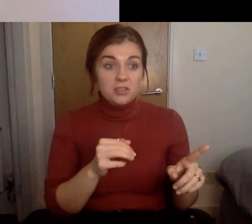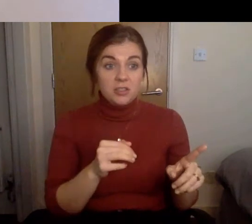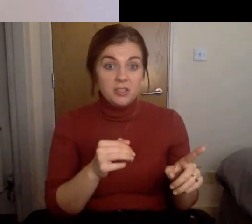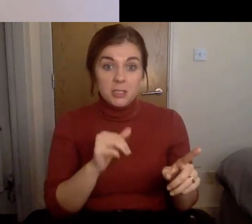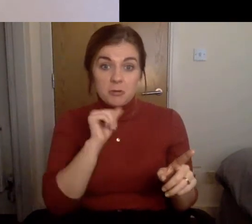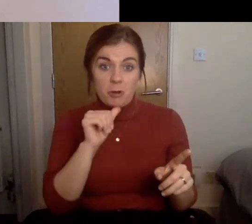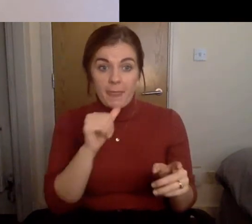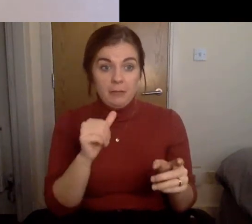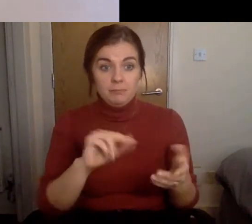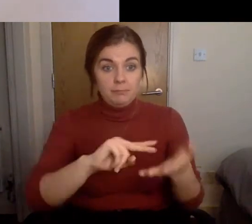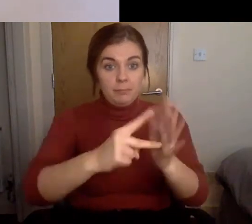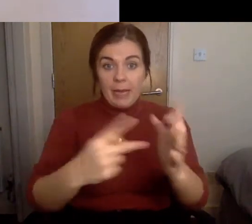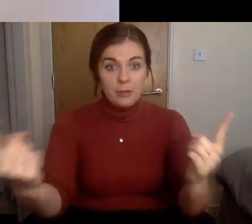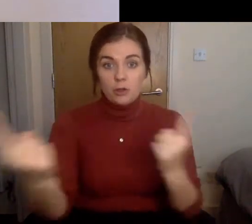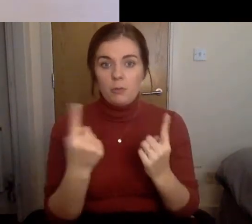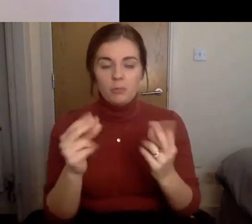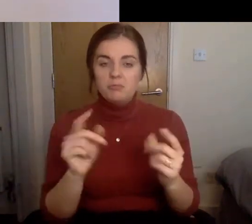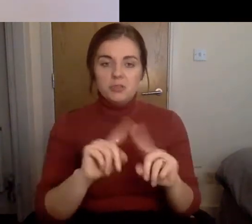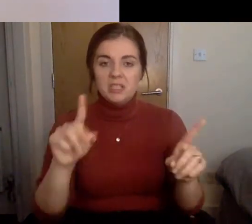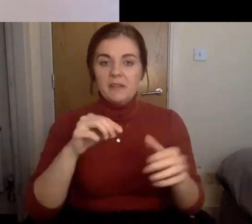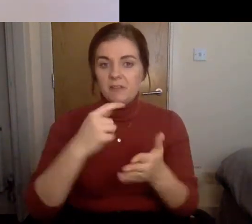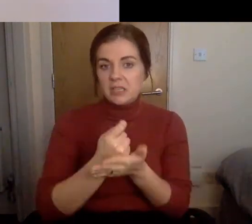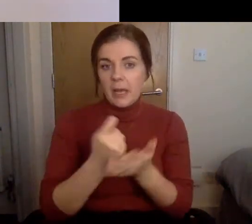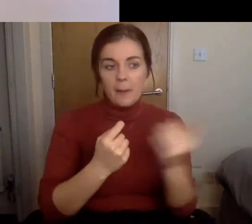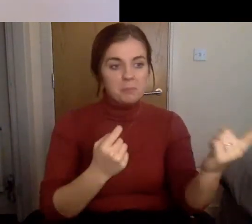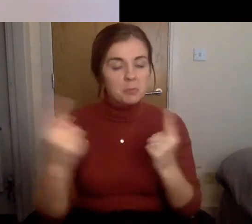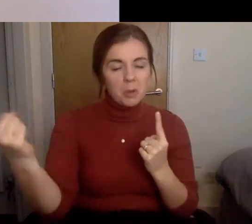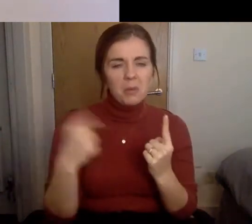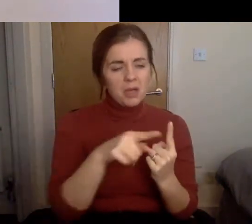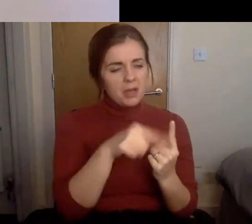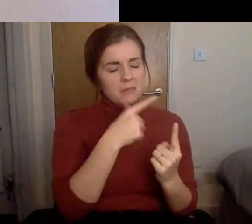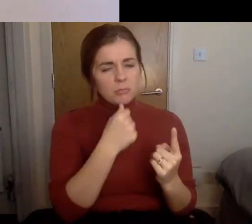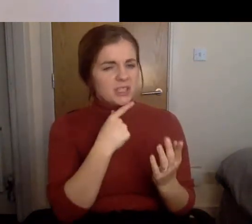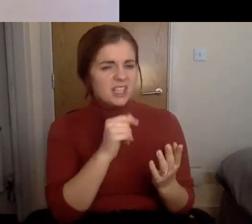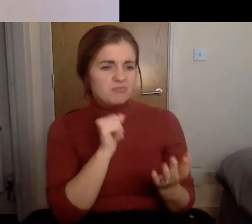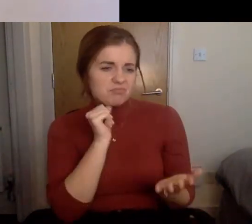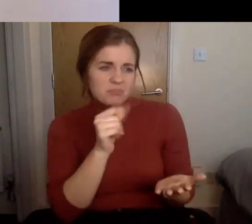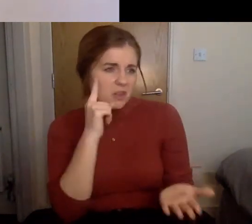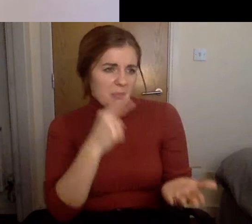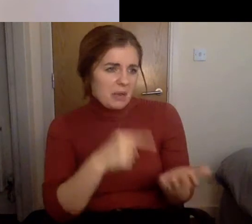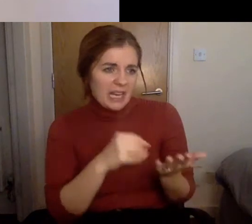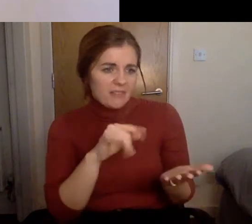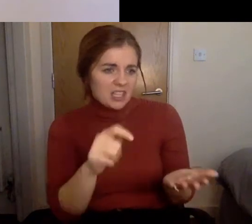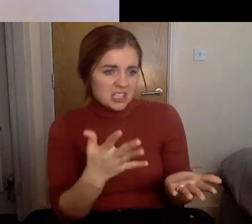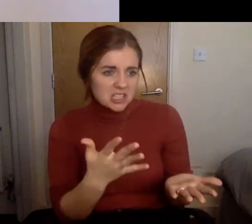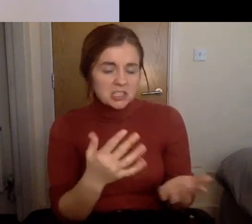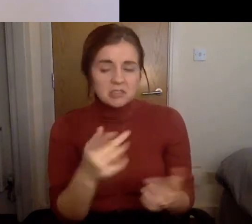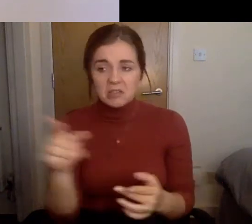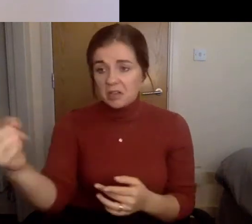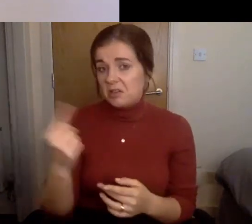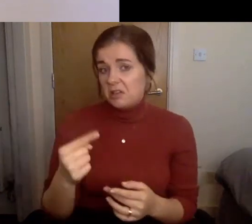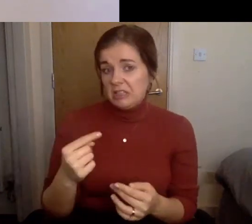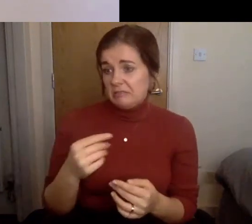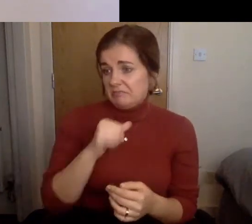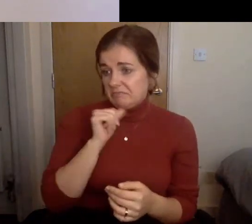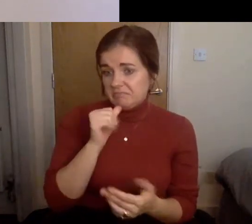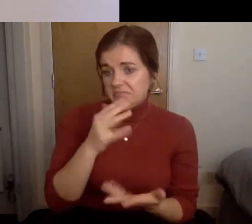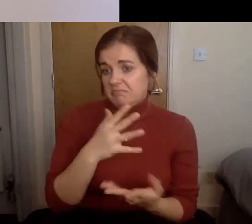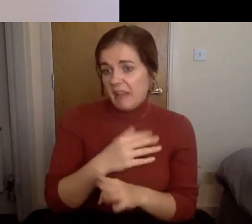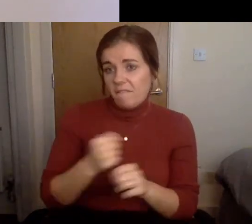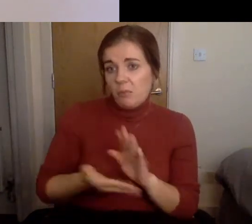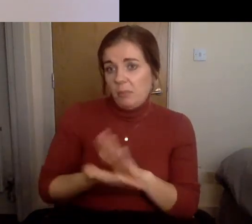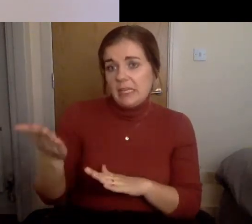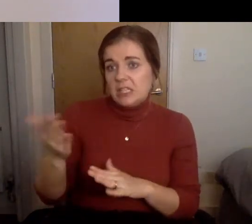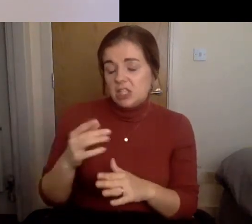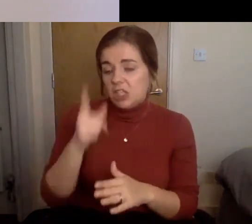about it. And they were just, I just don't believe any of it, and I've never been to church, and one of